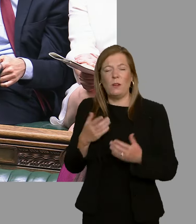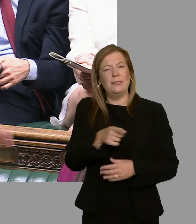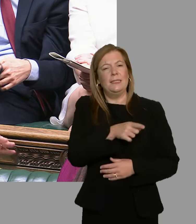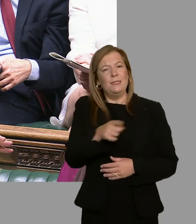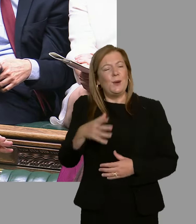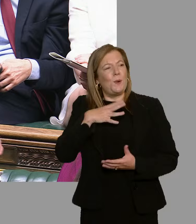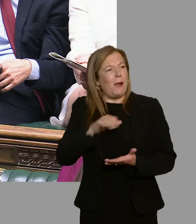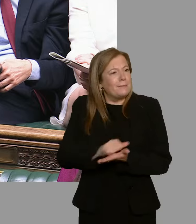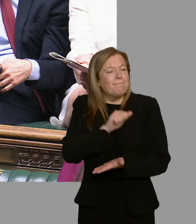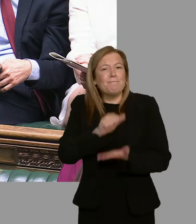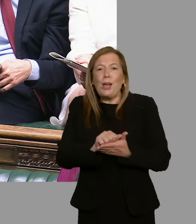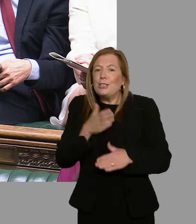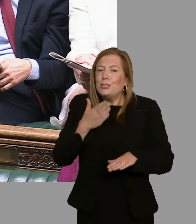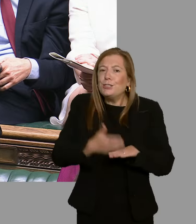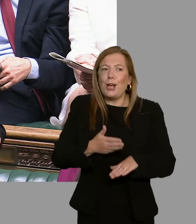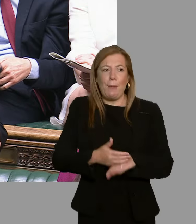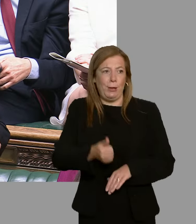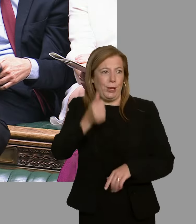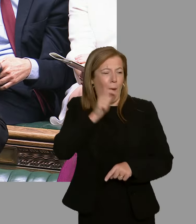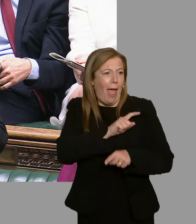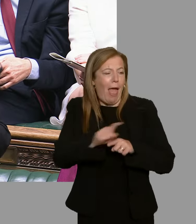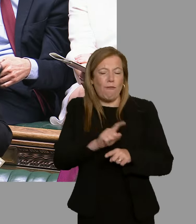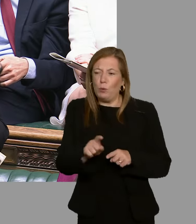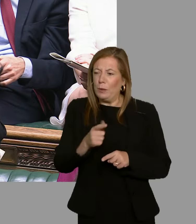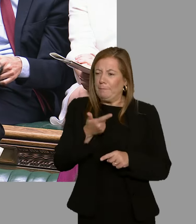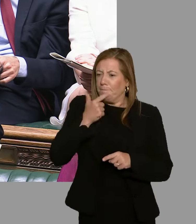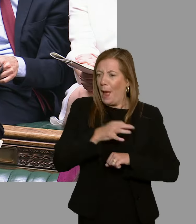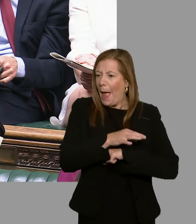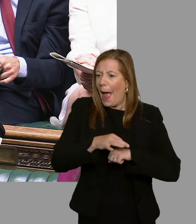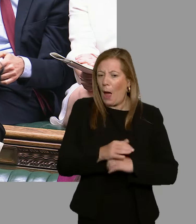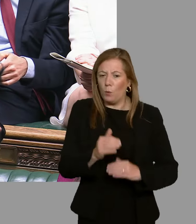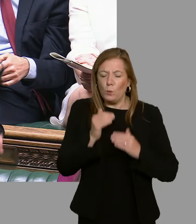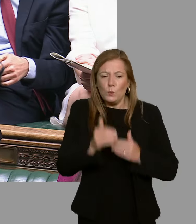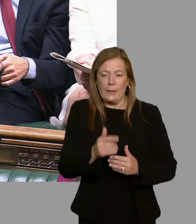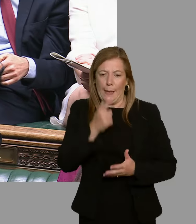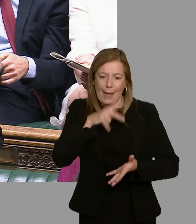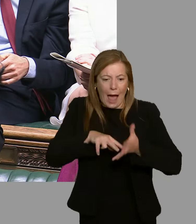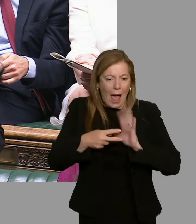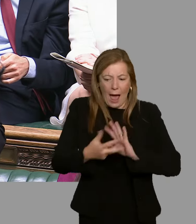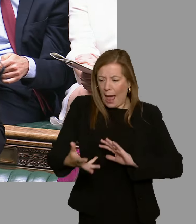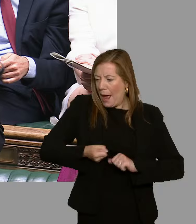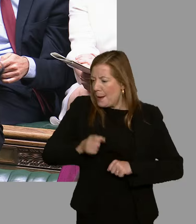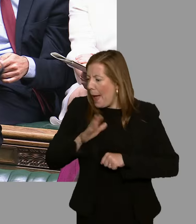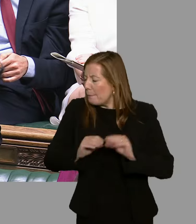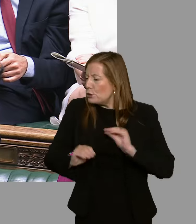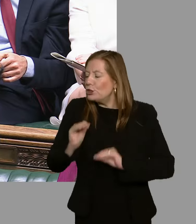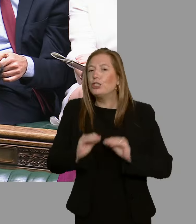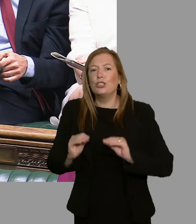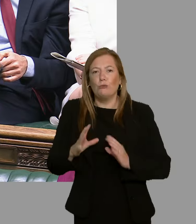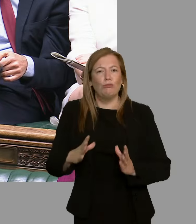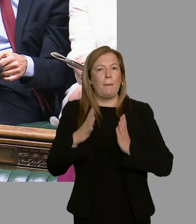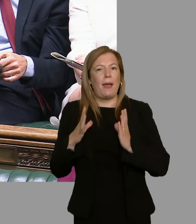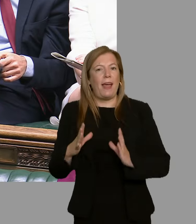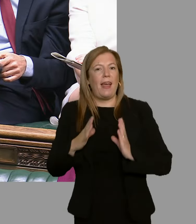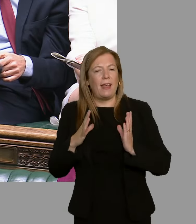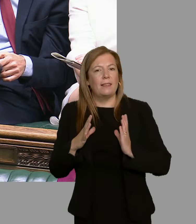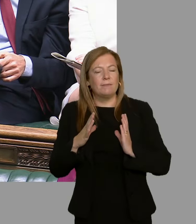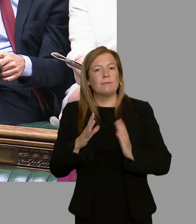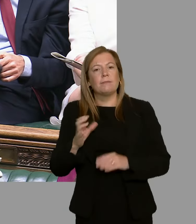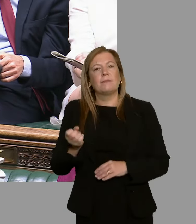and have dignity in their workplace. As Labour plans for change delivers the biggest uplift in workers'